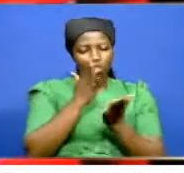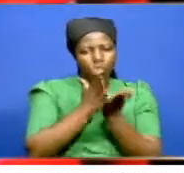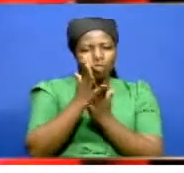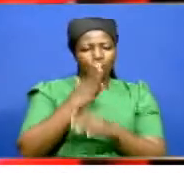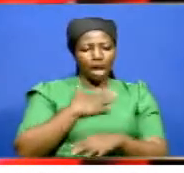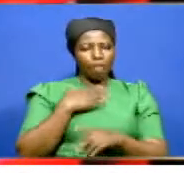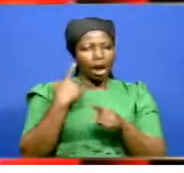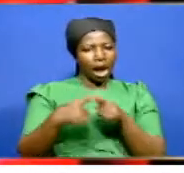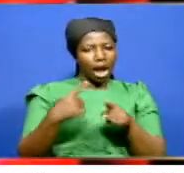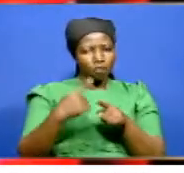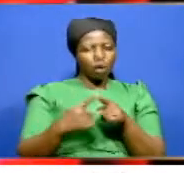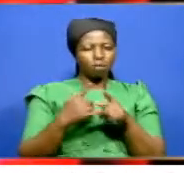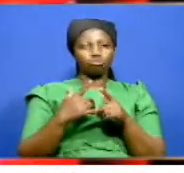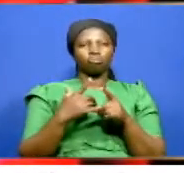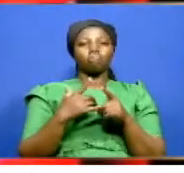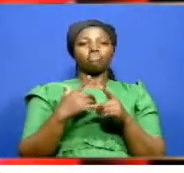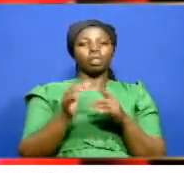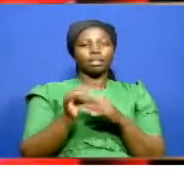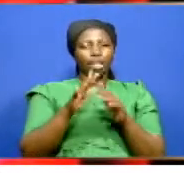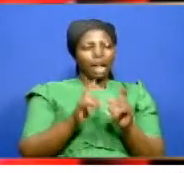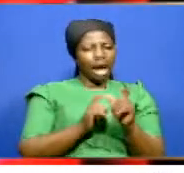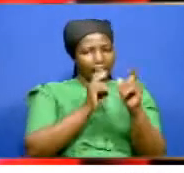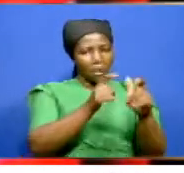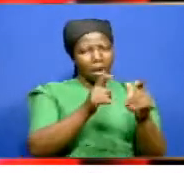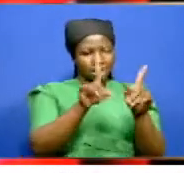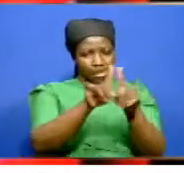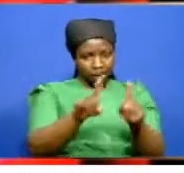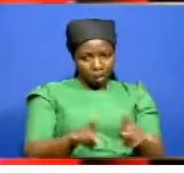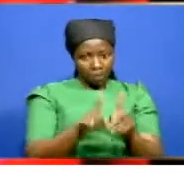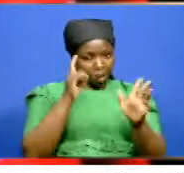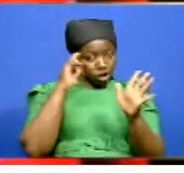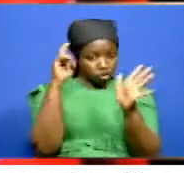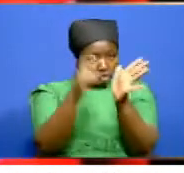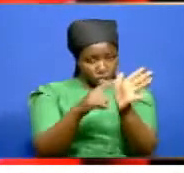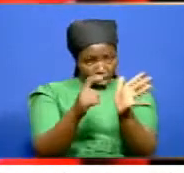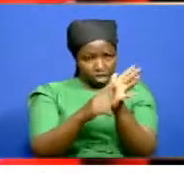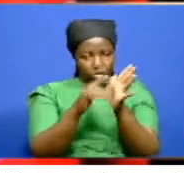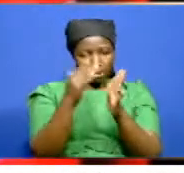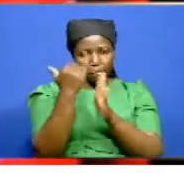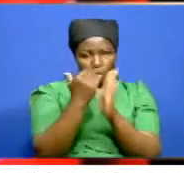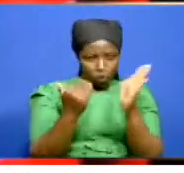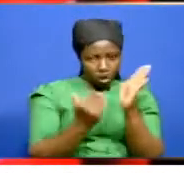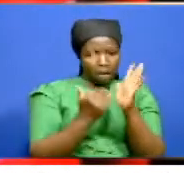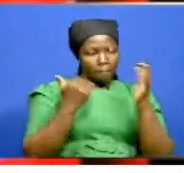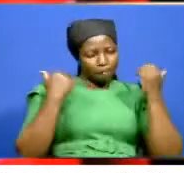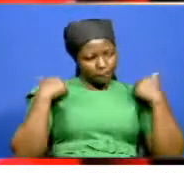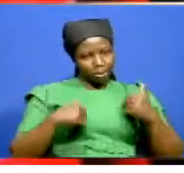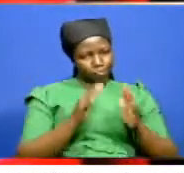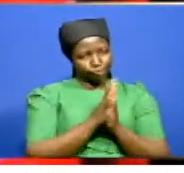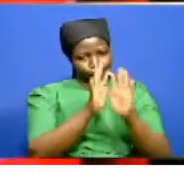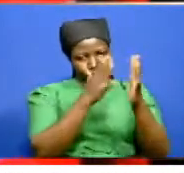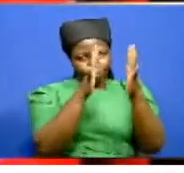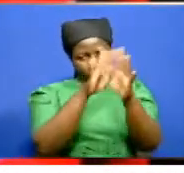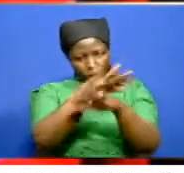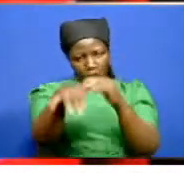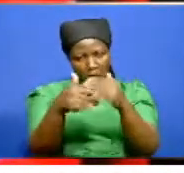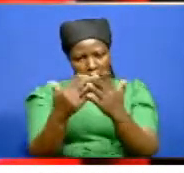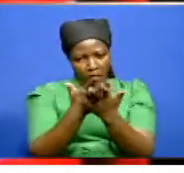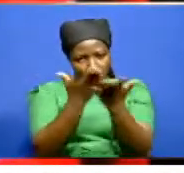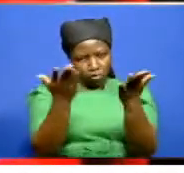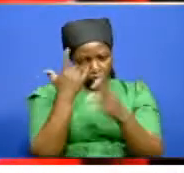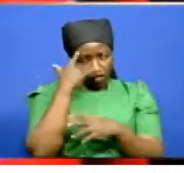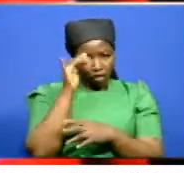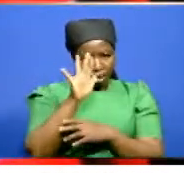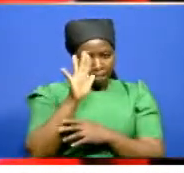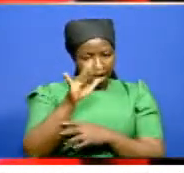Trailblazers Award and recognition program. I congratulate you all for your selfless resilience